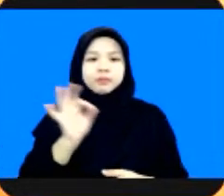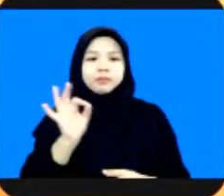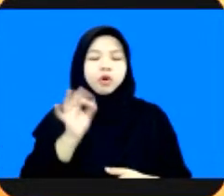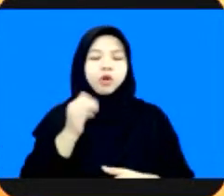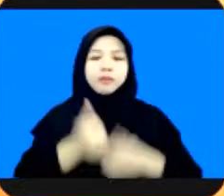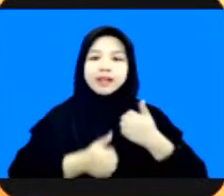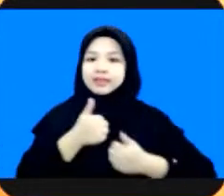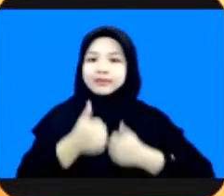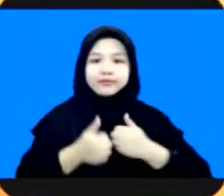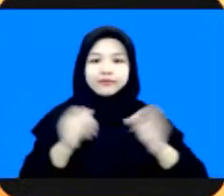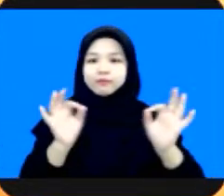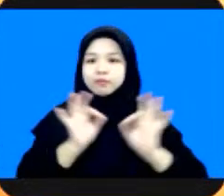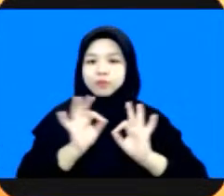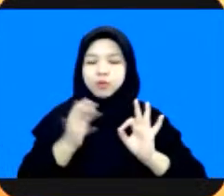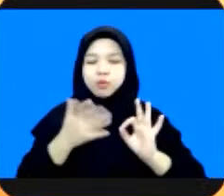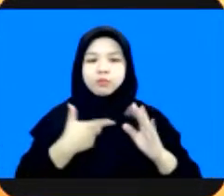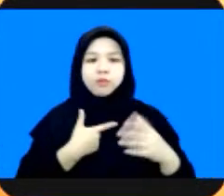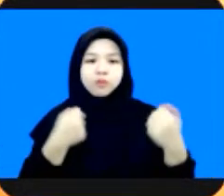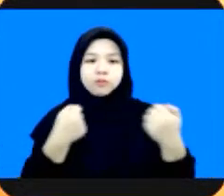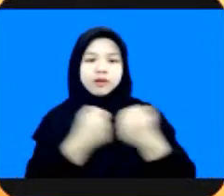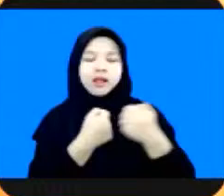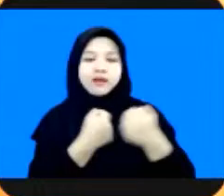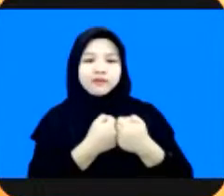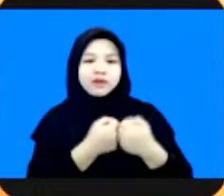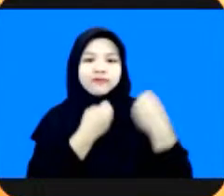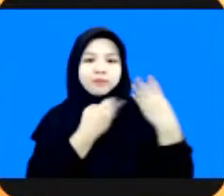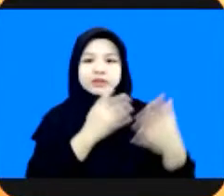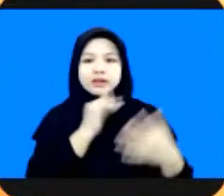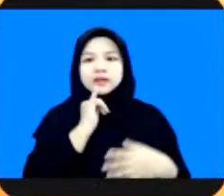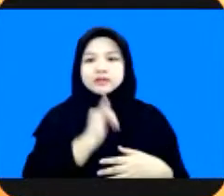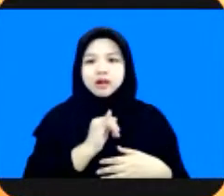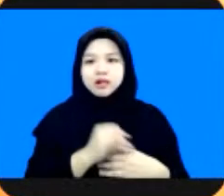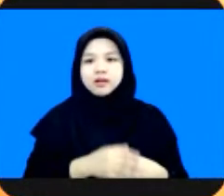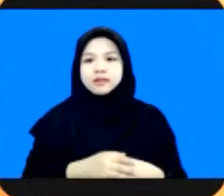but the country still came out strong and healthy.